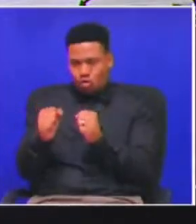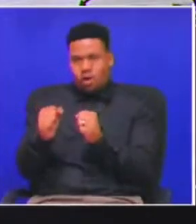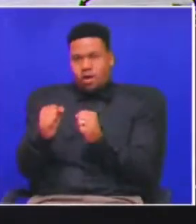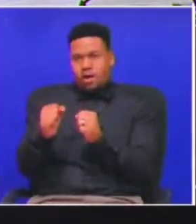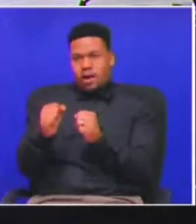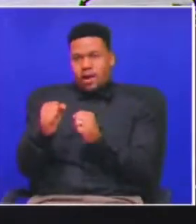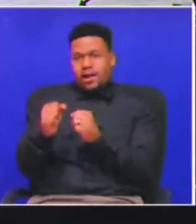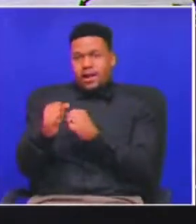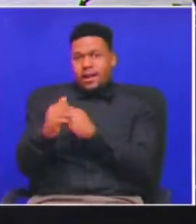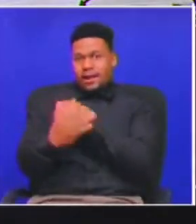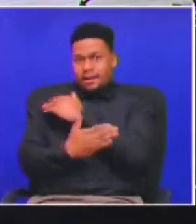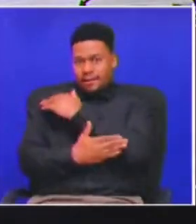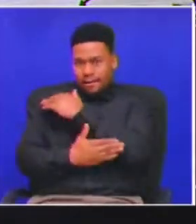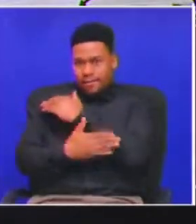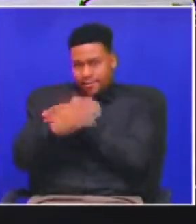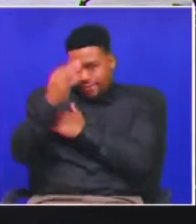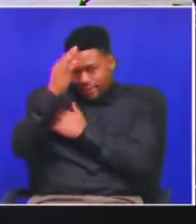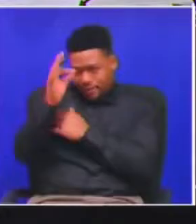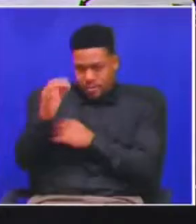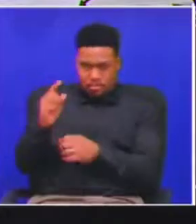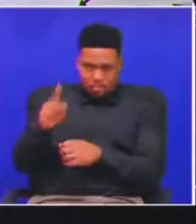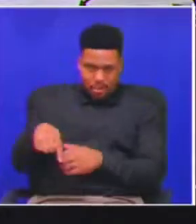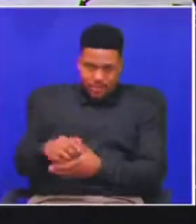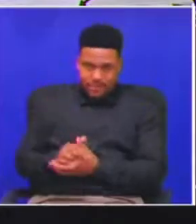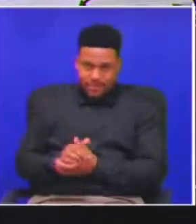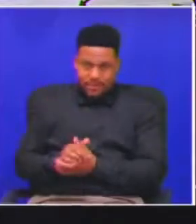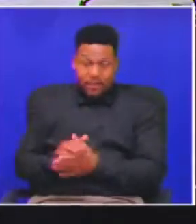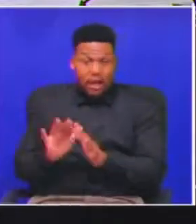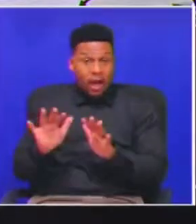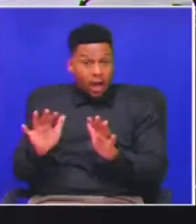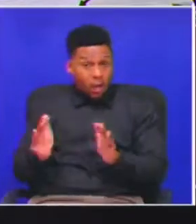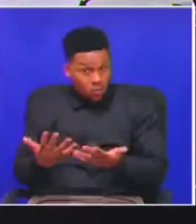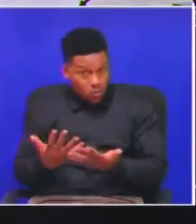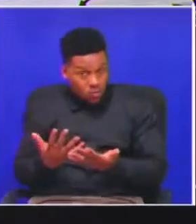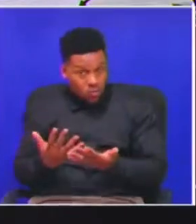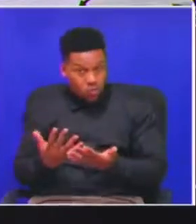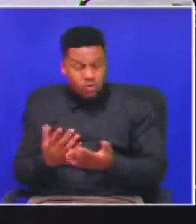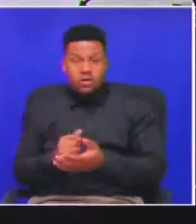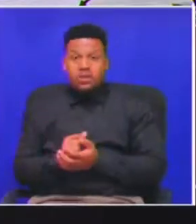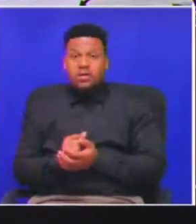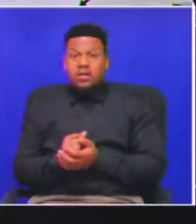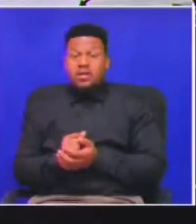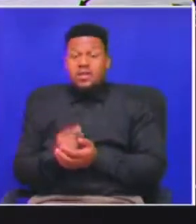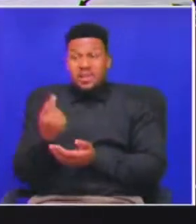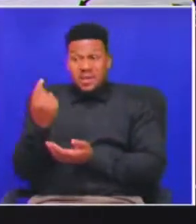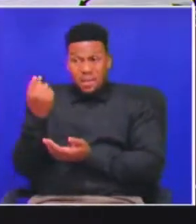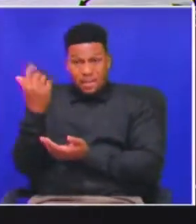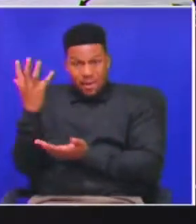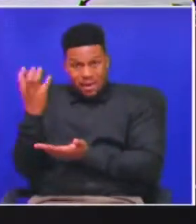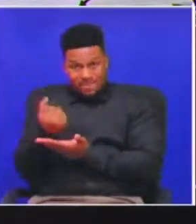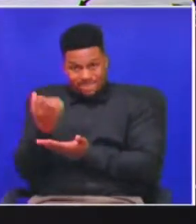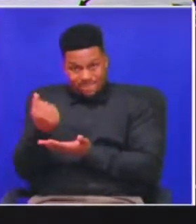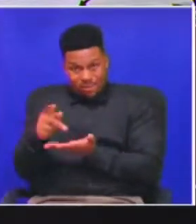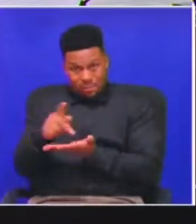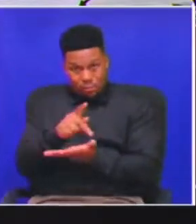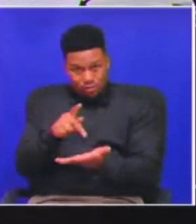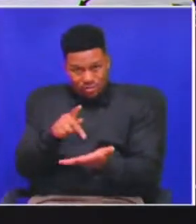Faced with a fiscal position that is not ideal and weak,